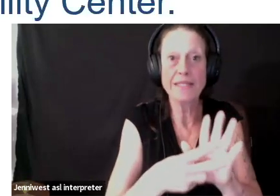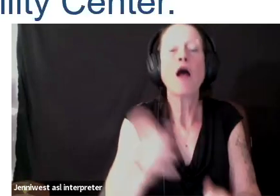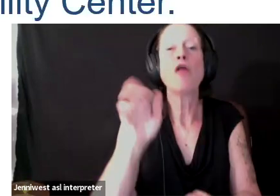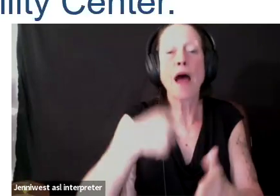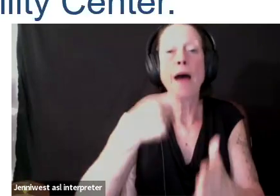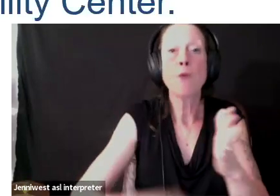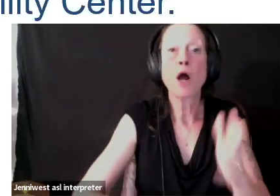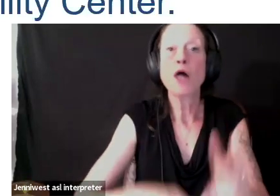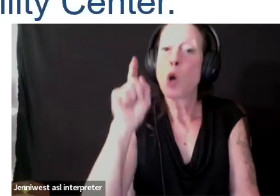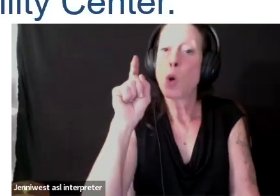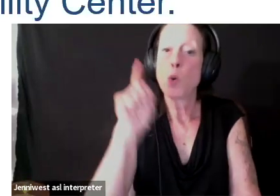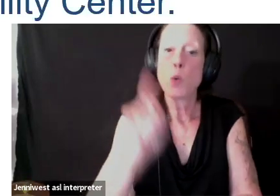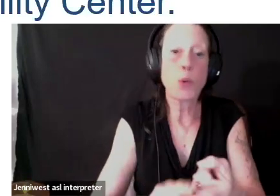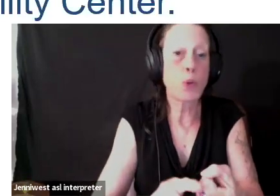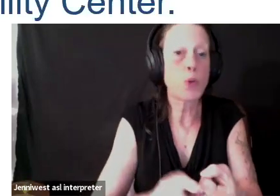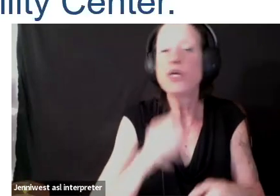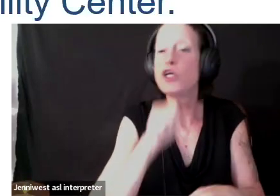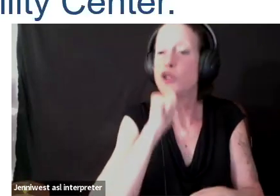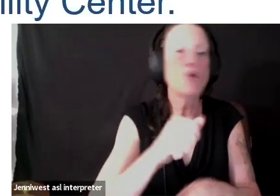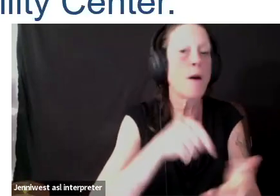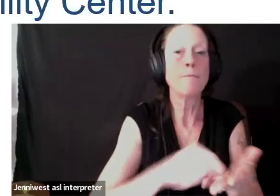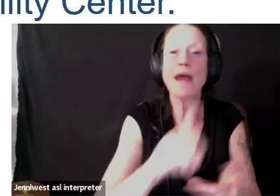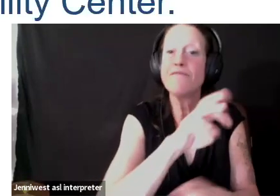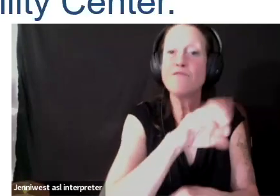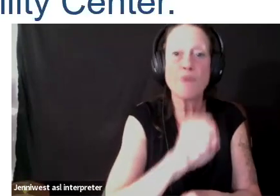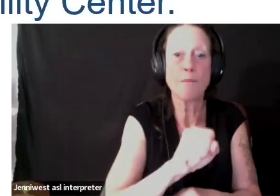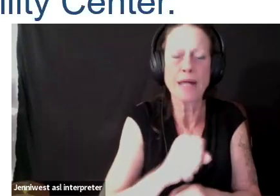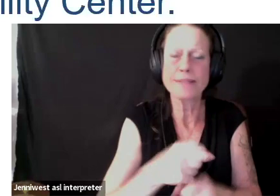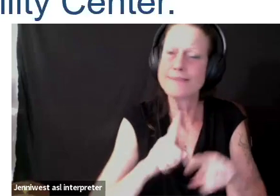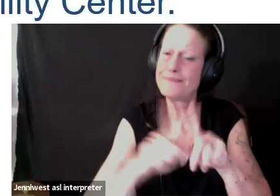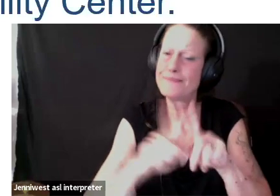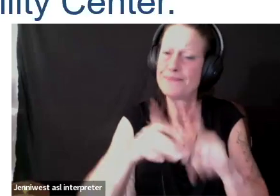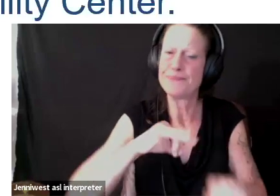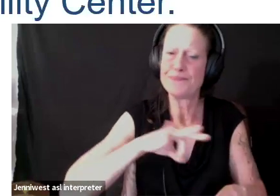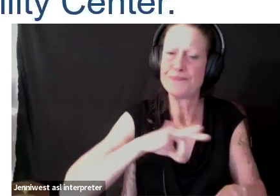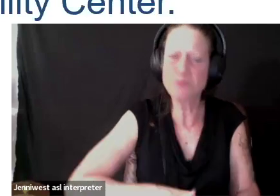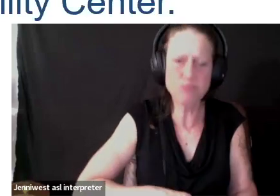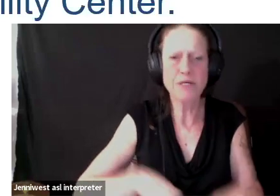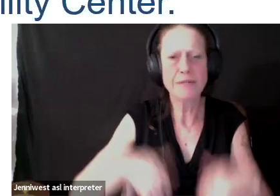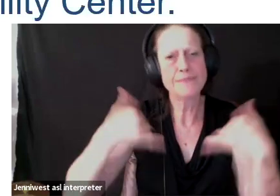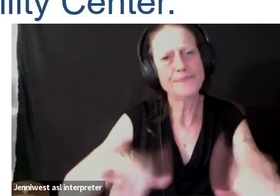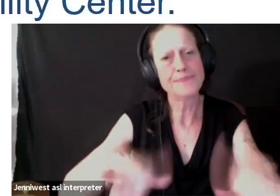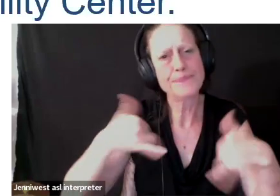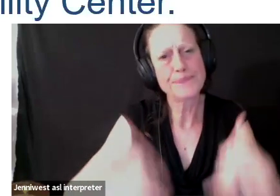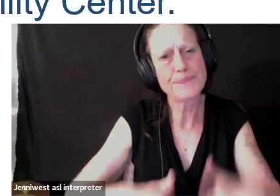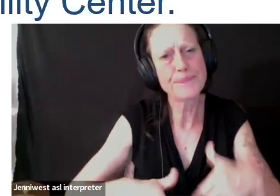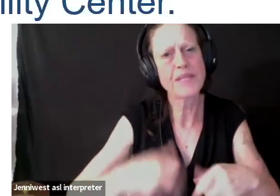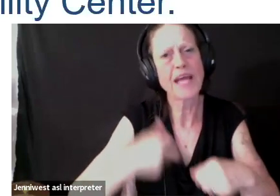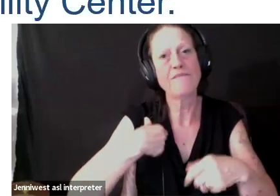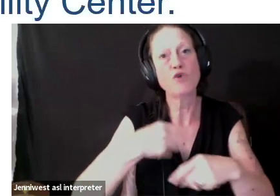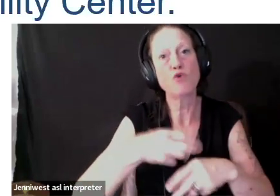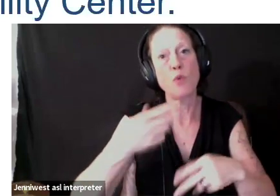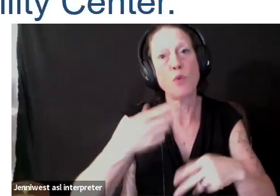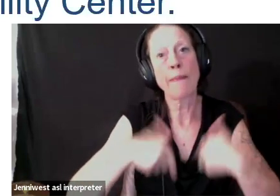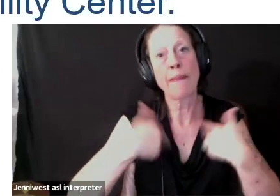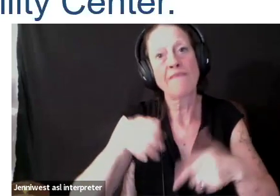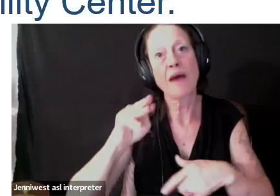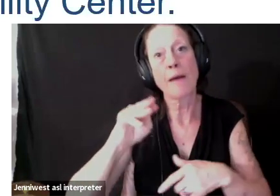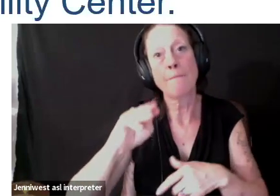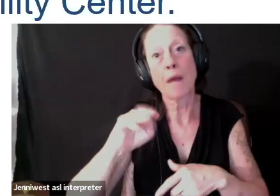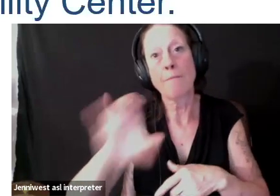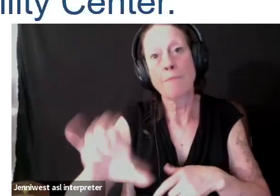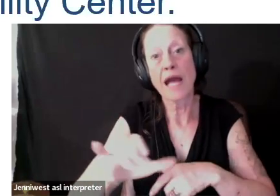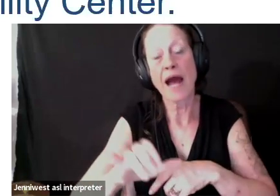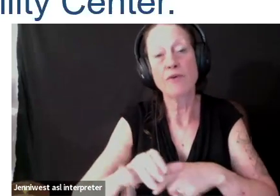no, $1.15 bus ride is now deducted from your train ride and vice versa. If you got